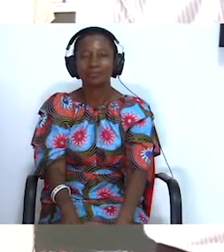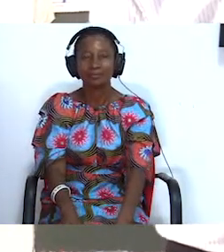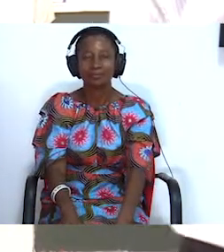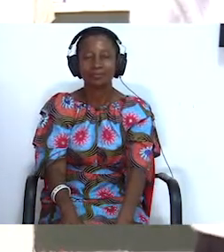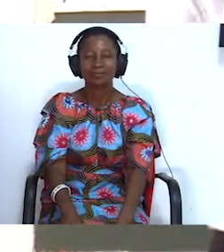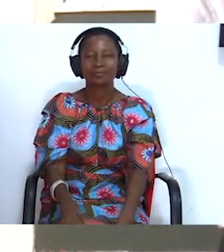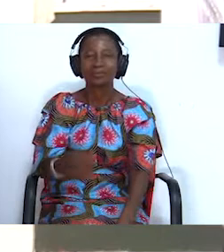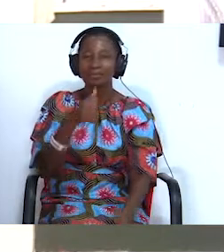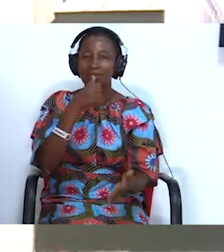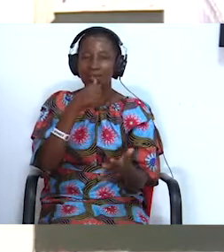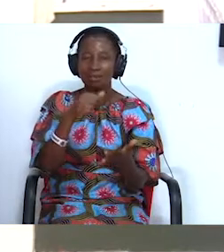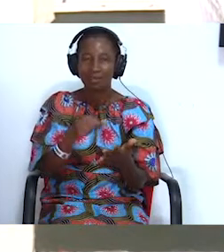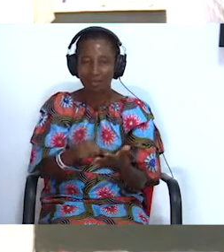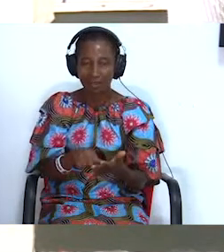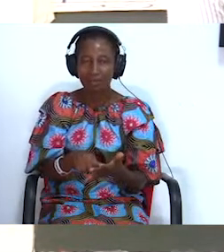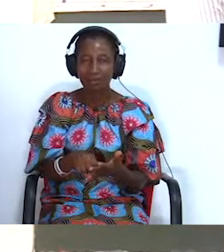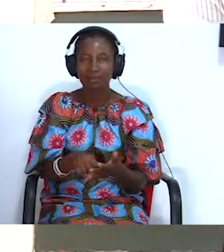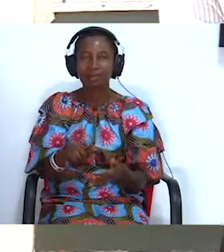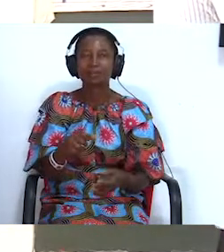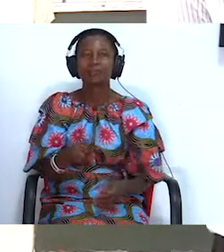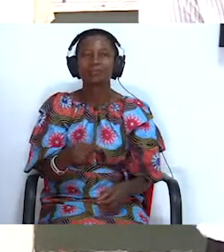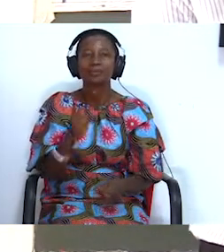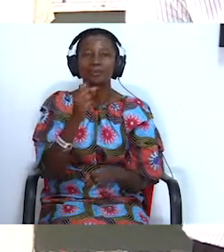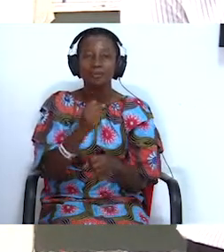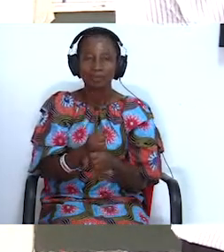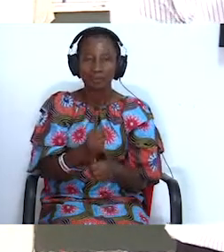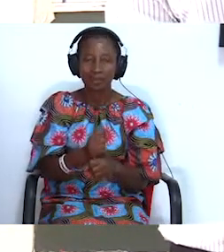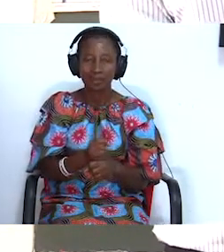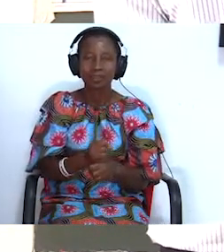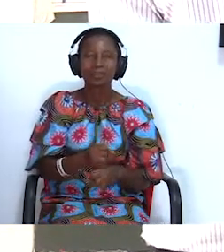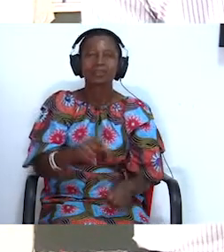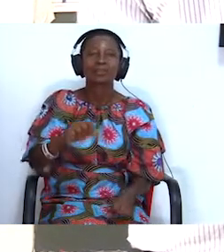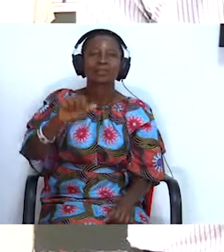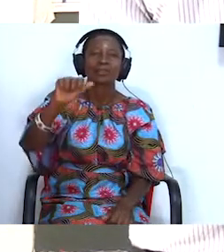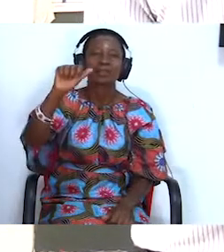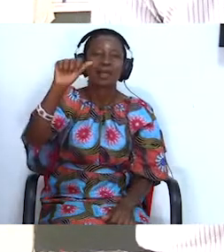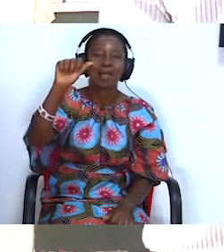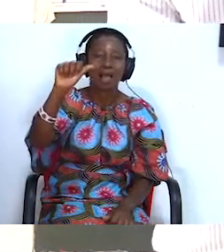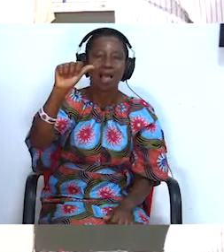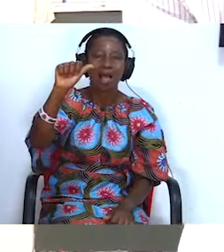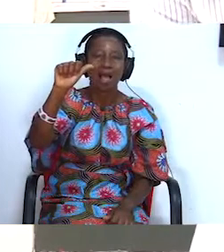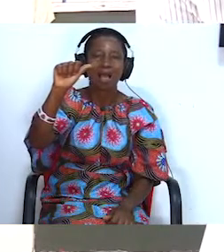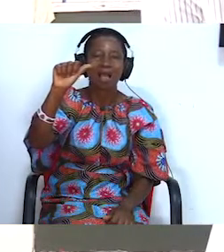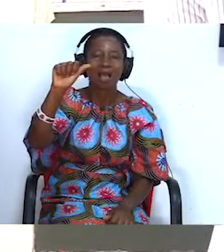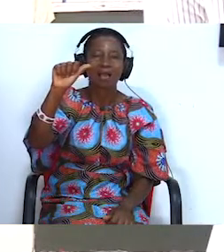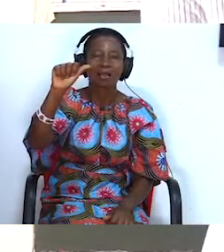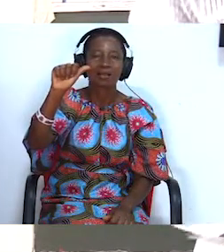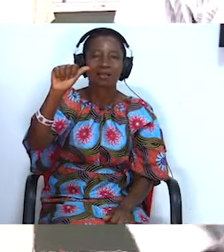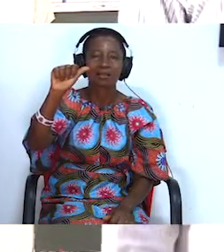Can we point and say the sound together? Ah. Say it again.